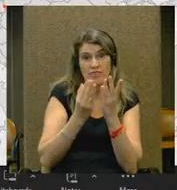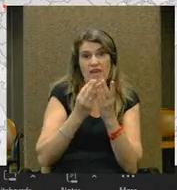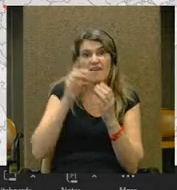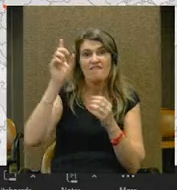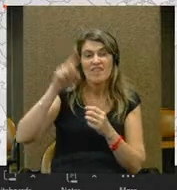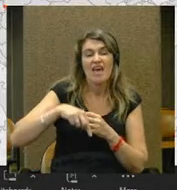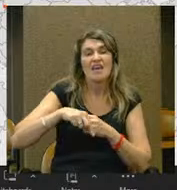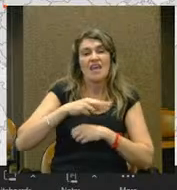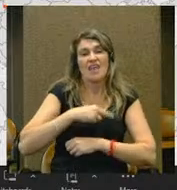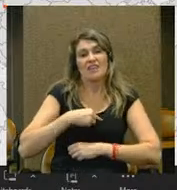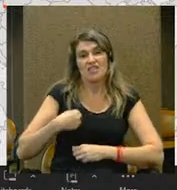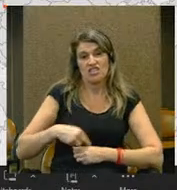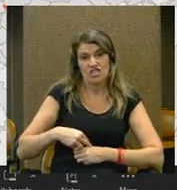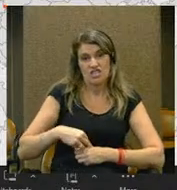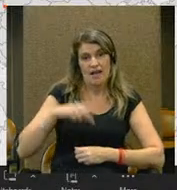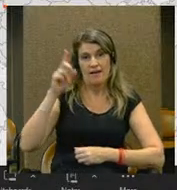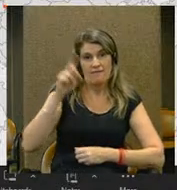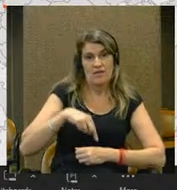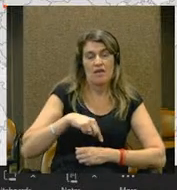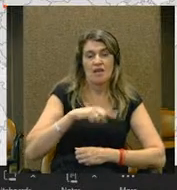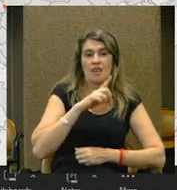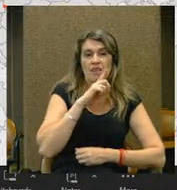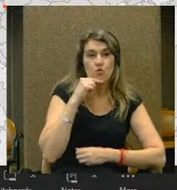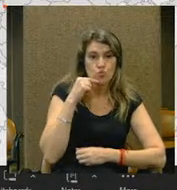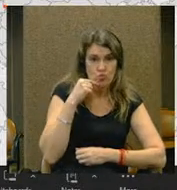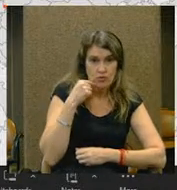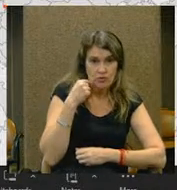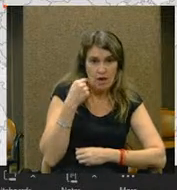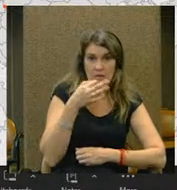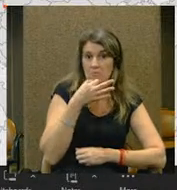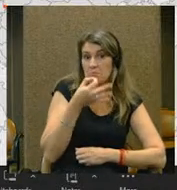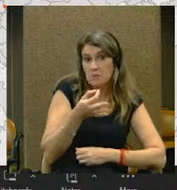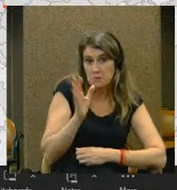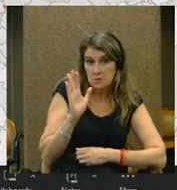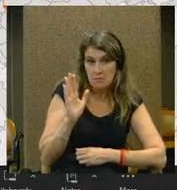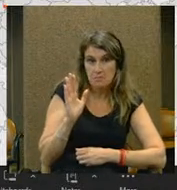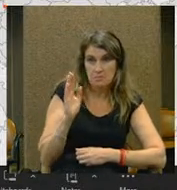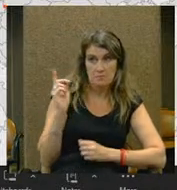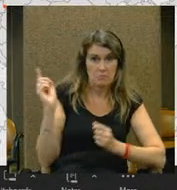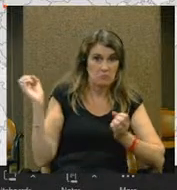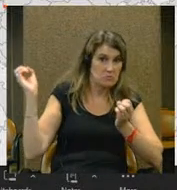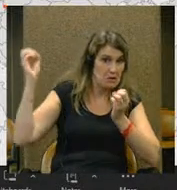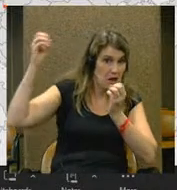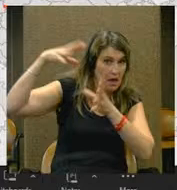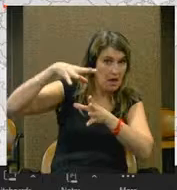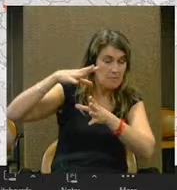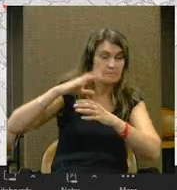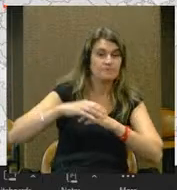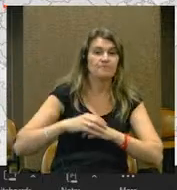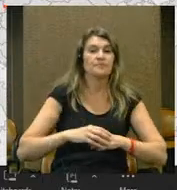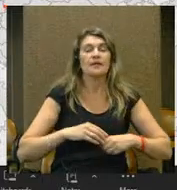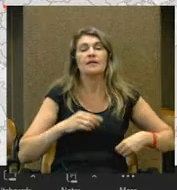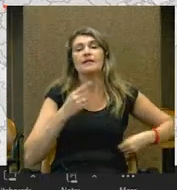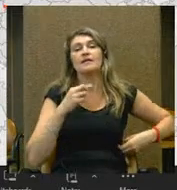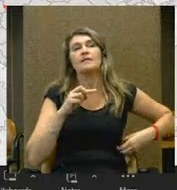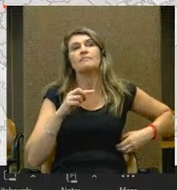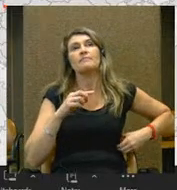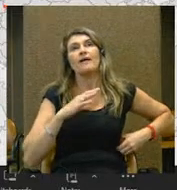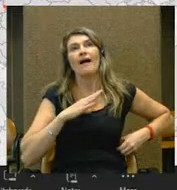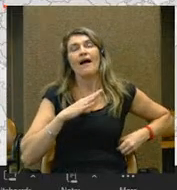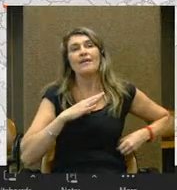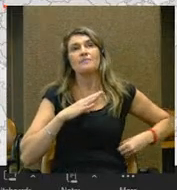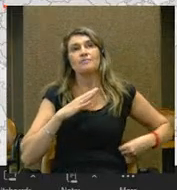However, there have been examples of small potency. Even small-sized suppliers can have a big impact on the market in terms